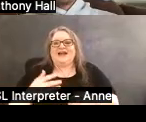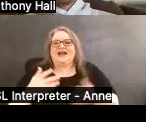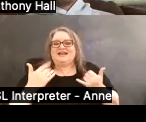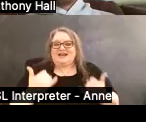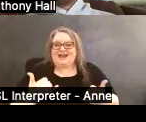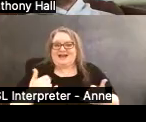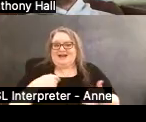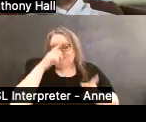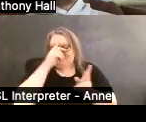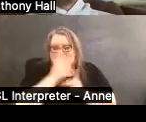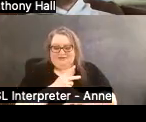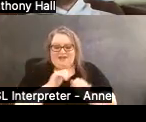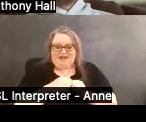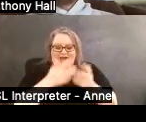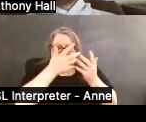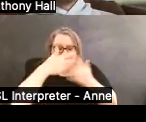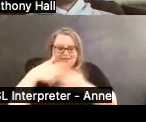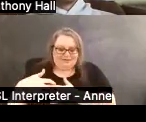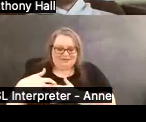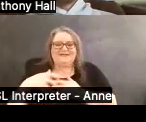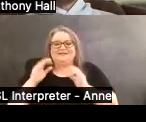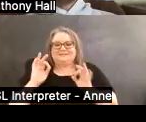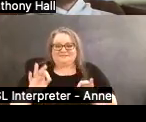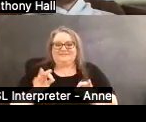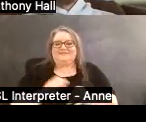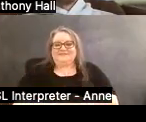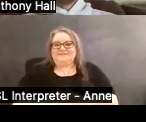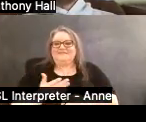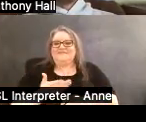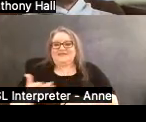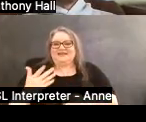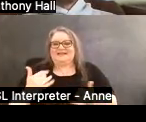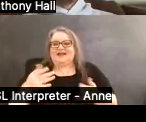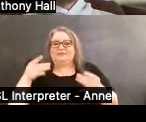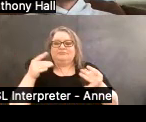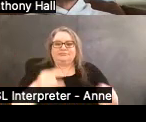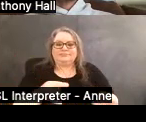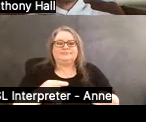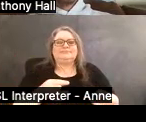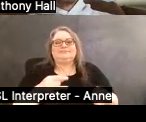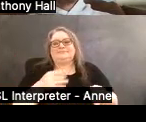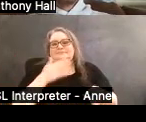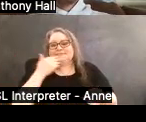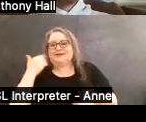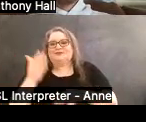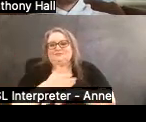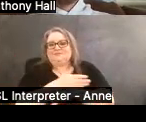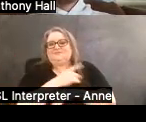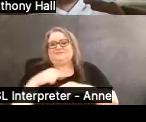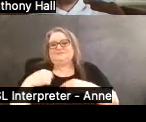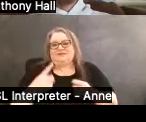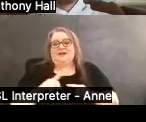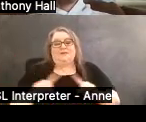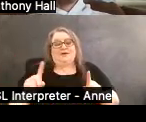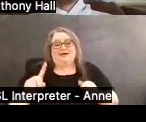it. And things are streamlined, things are a lot better. But initially in those first days, as